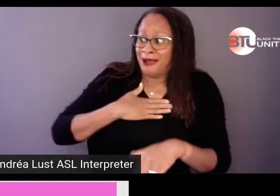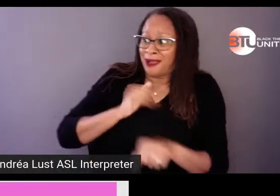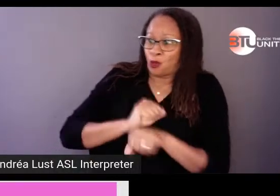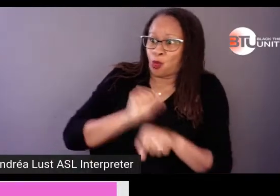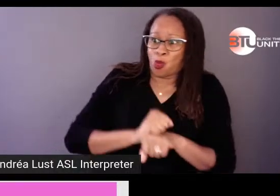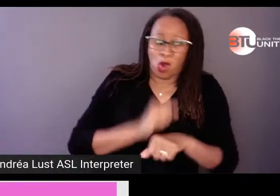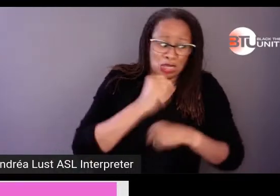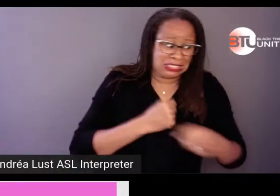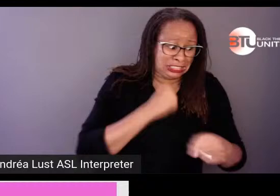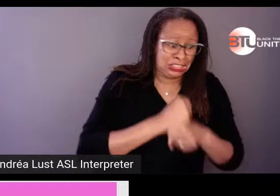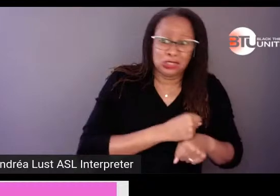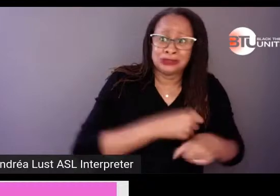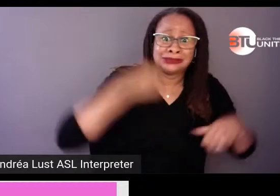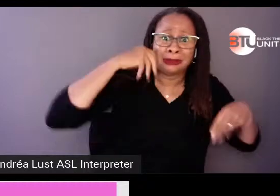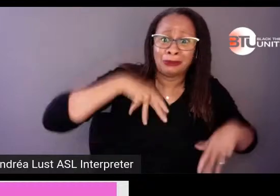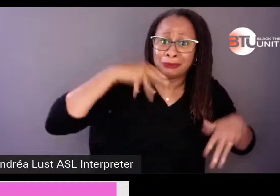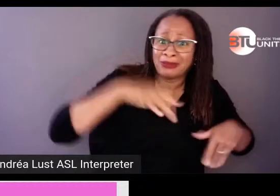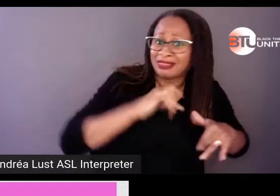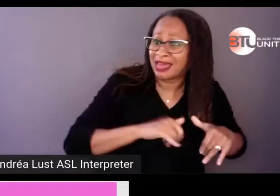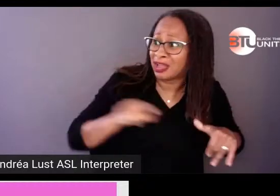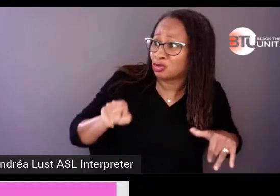gives you the right to do that